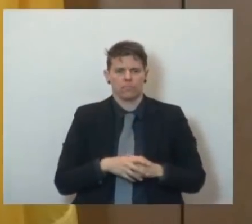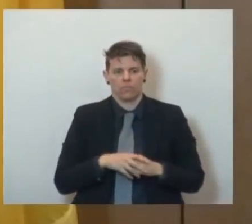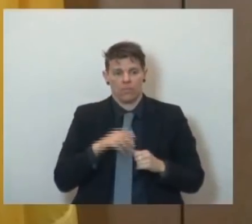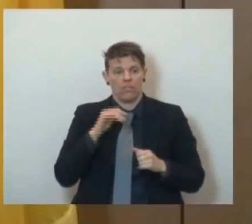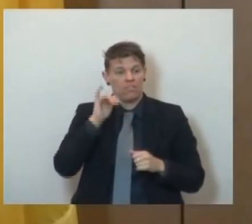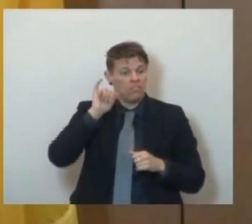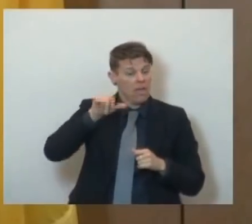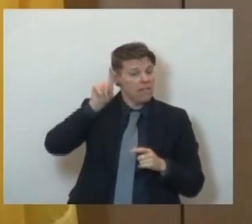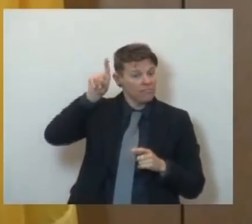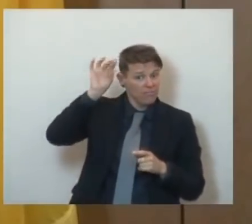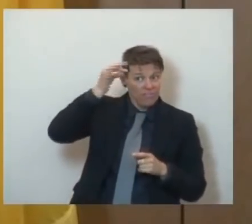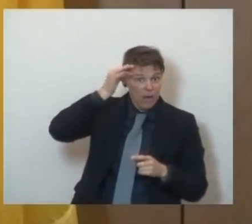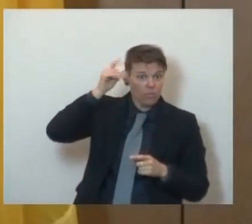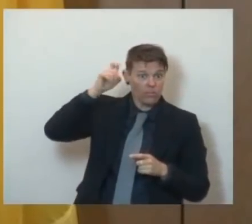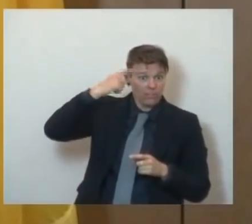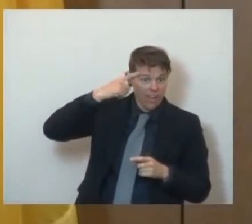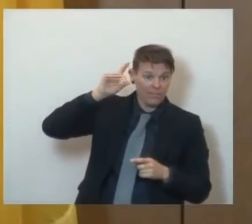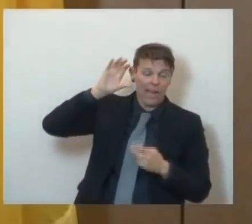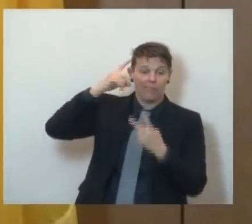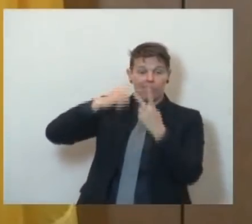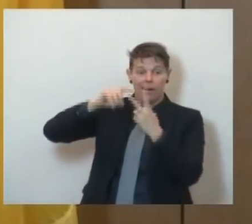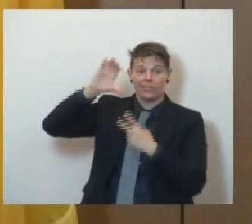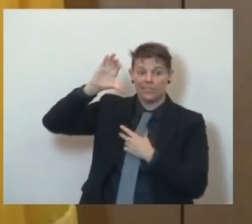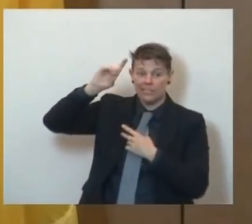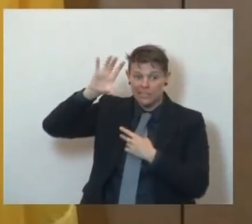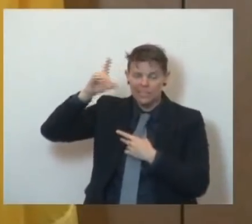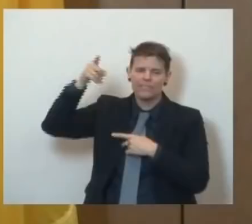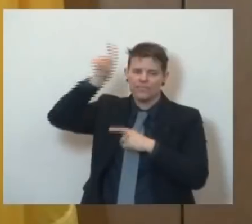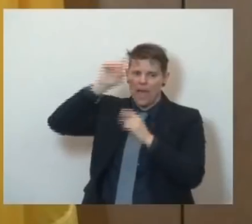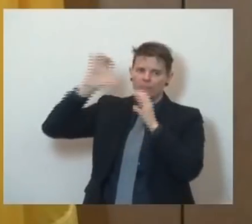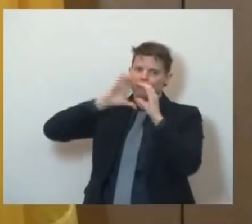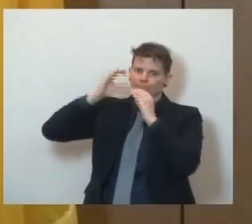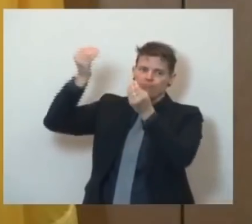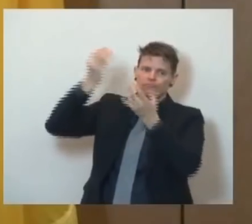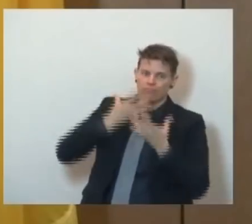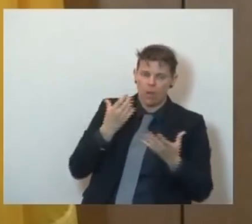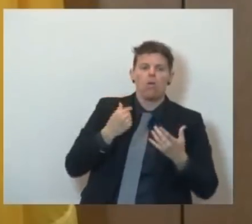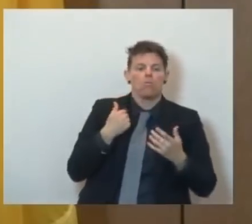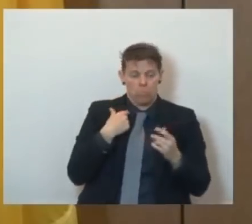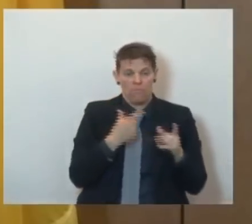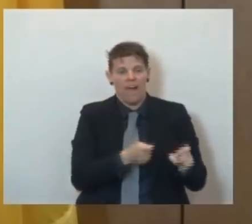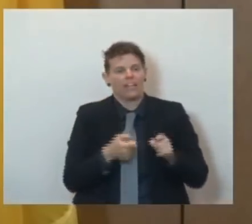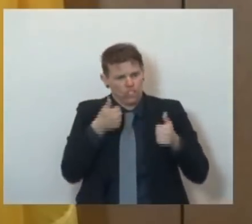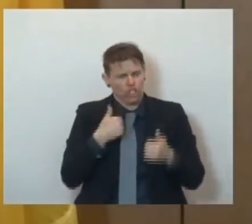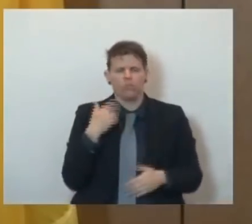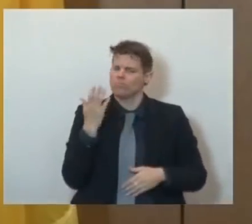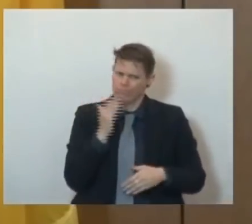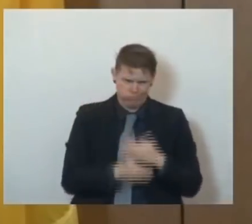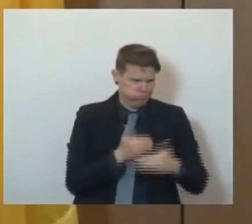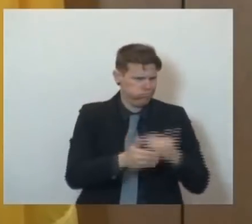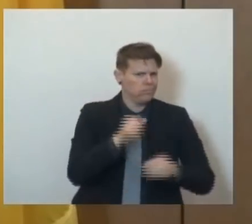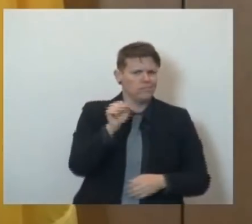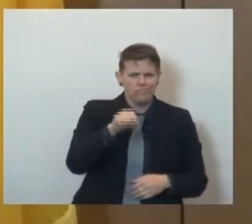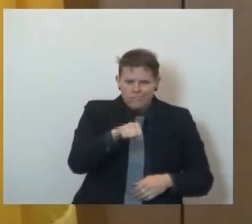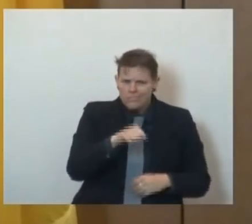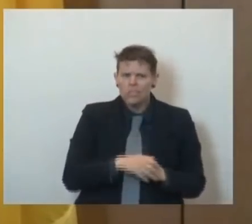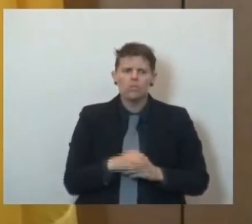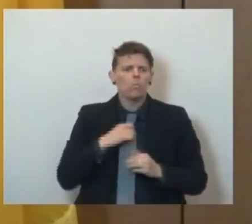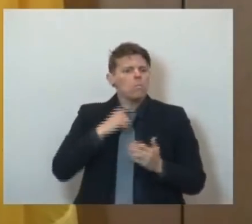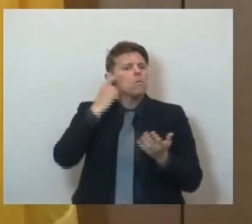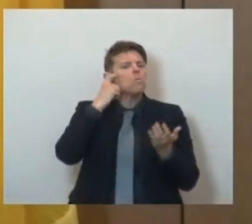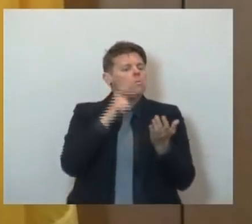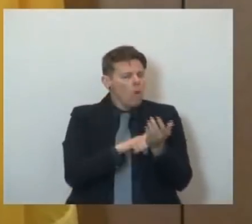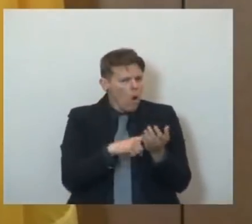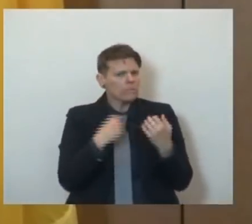and the CDC had materialized a bit faster. You can see that we rolled out the healthcare workers and the nursing homes. We